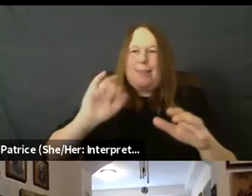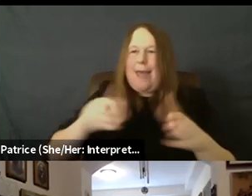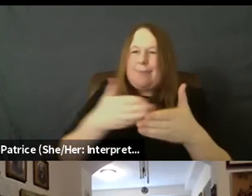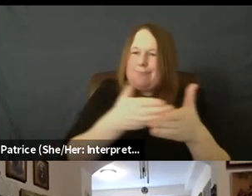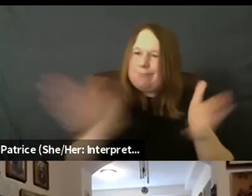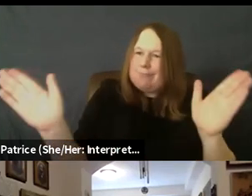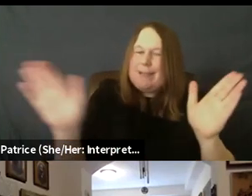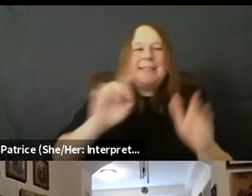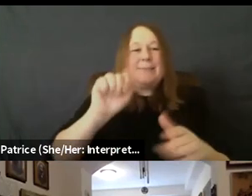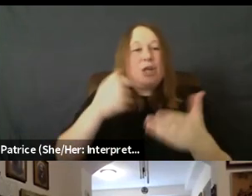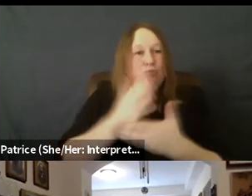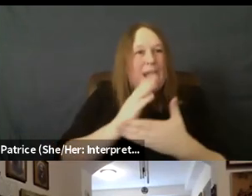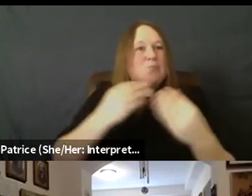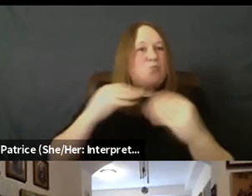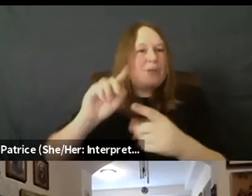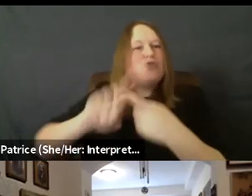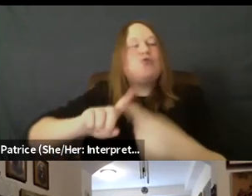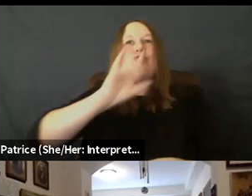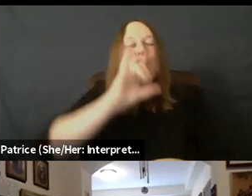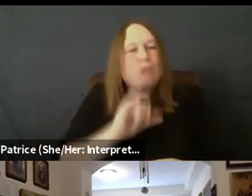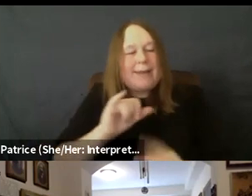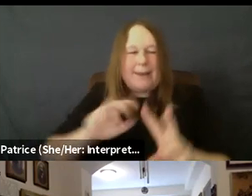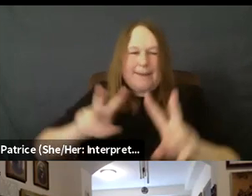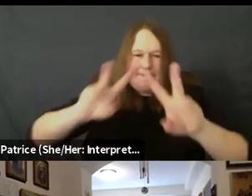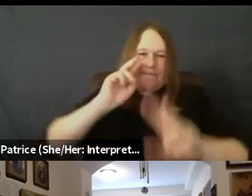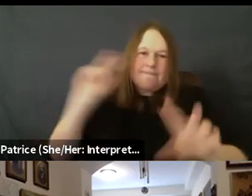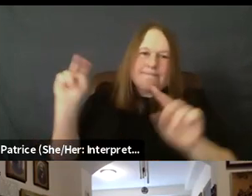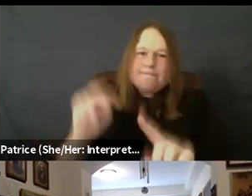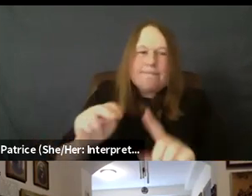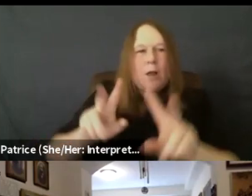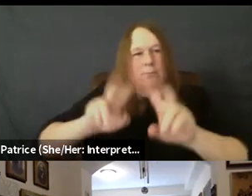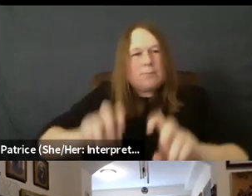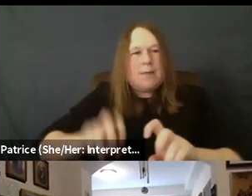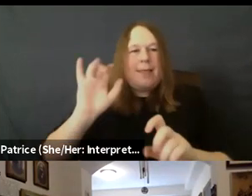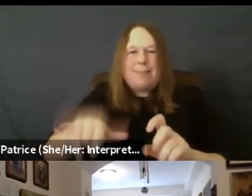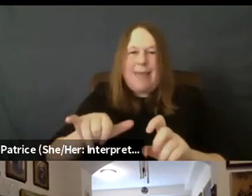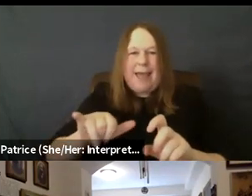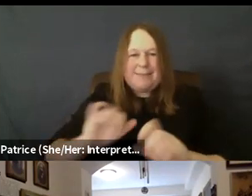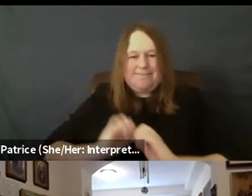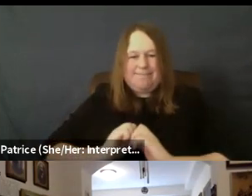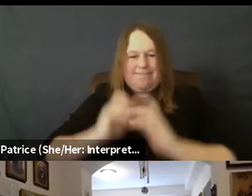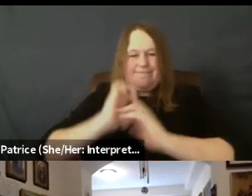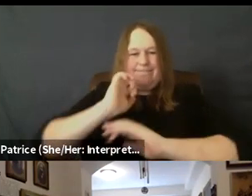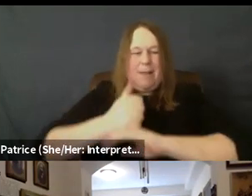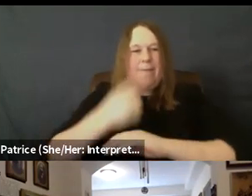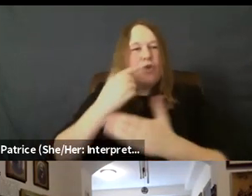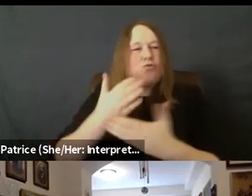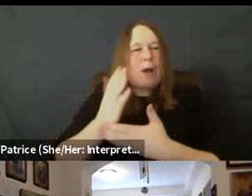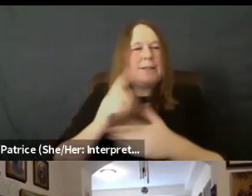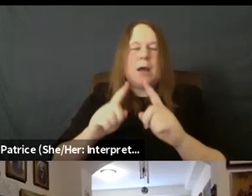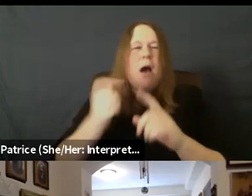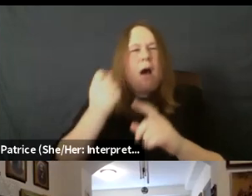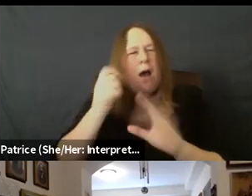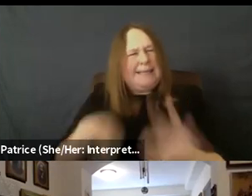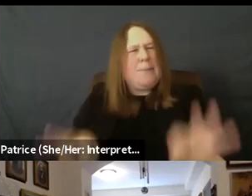rights movement to really look at the abrogation of rights, but very